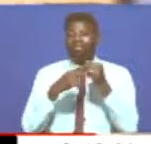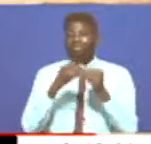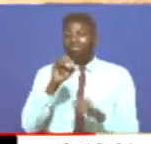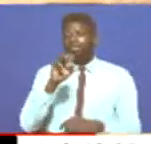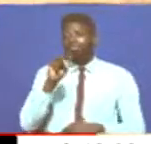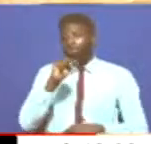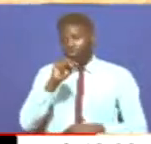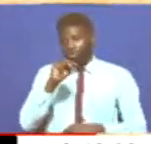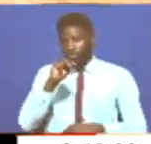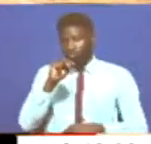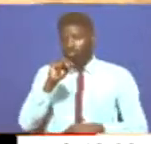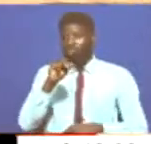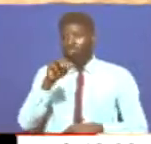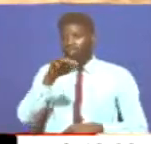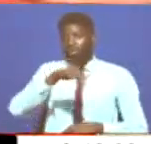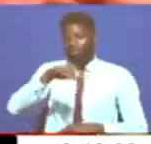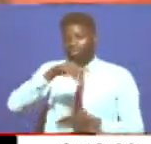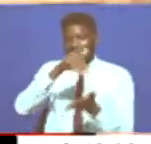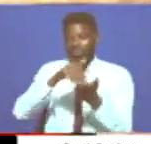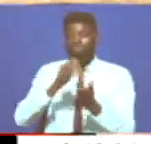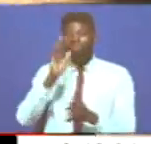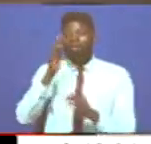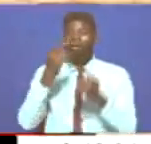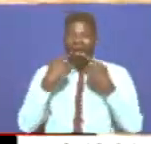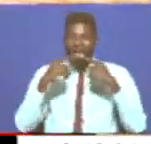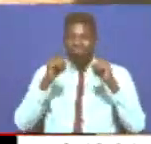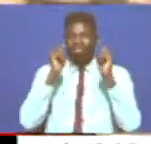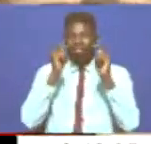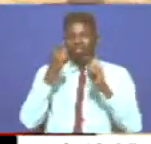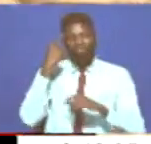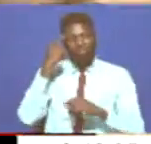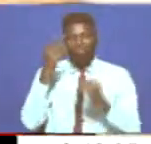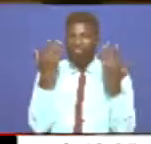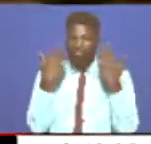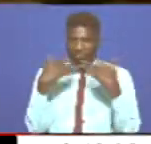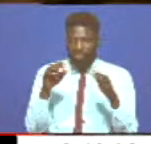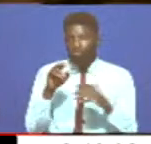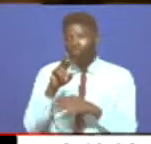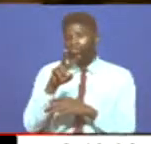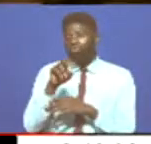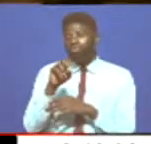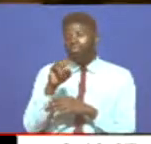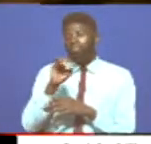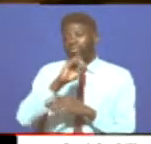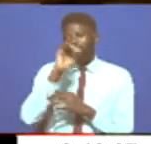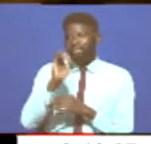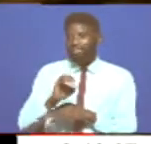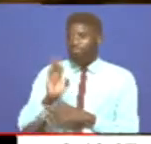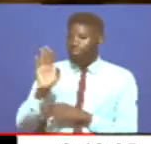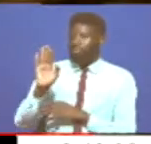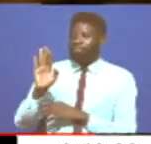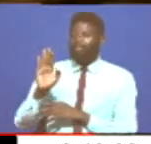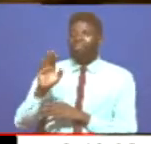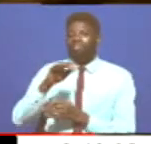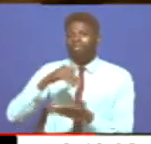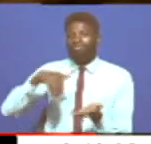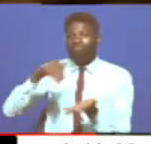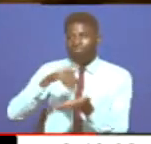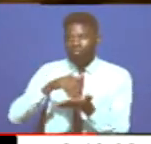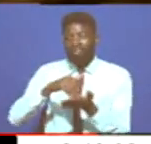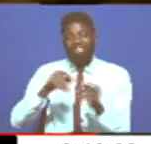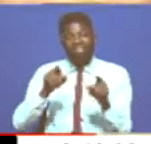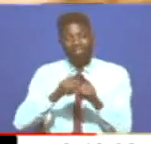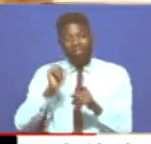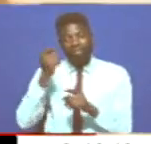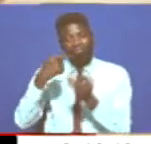is set to announce tenders for the completion of the remaining 20% of the facility. Kenya has also initiated talks with Saudi Arabia